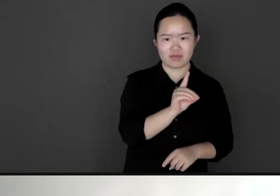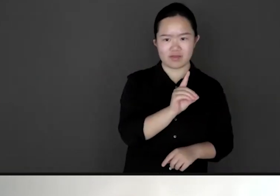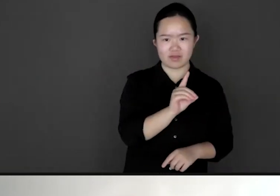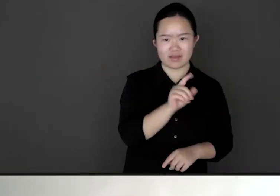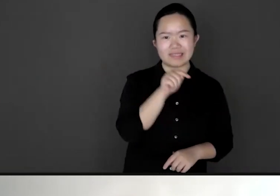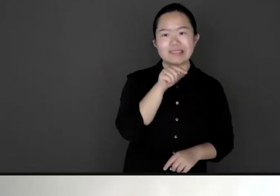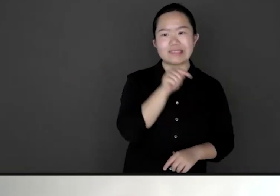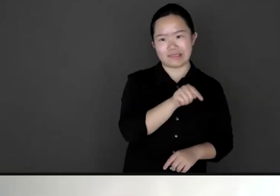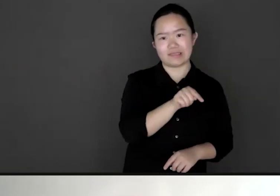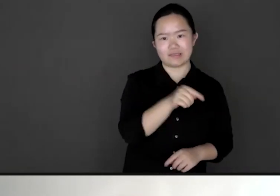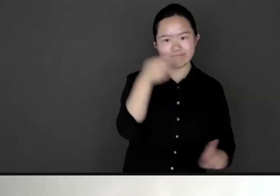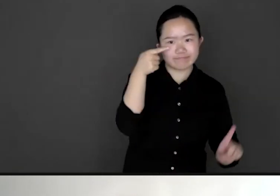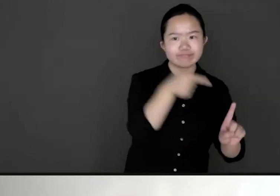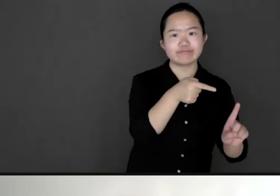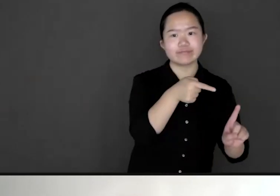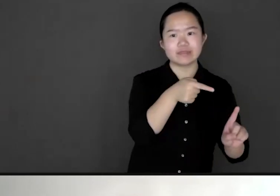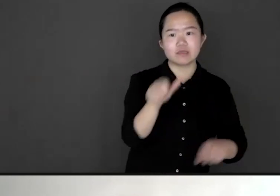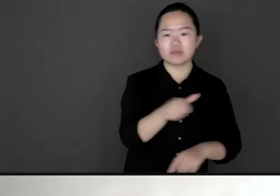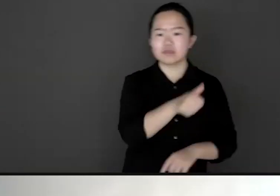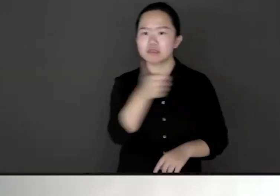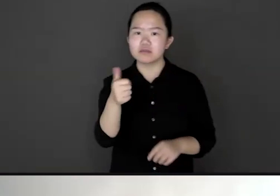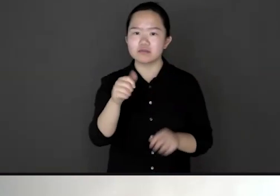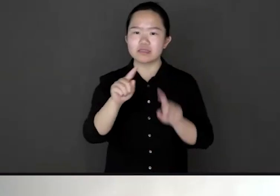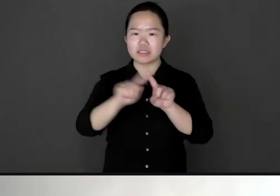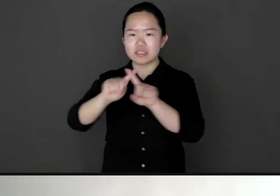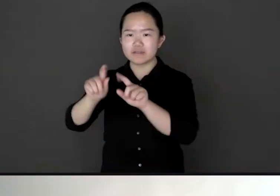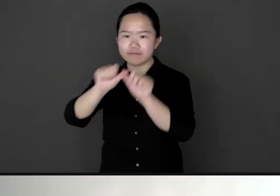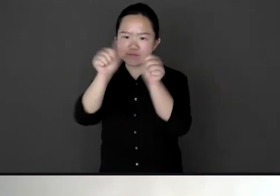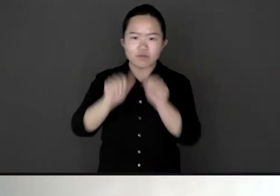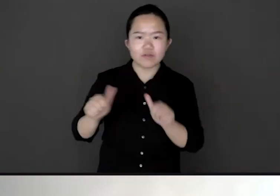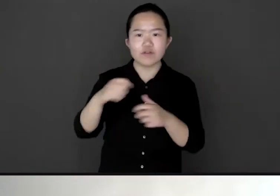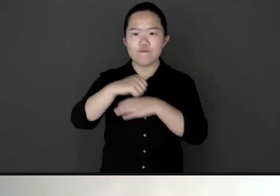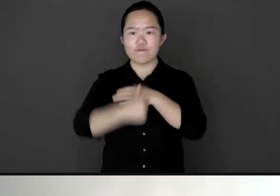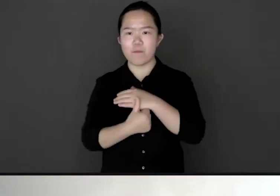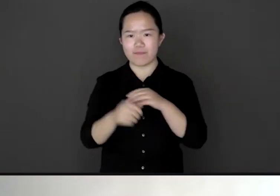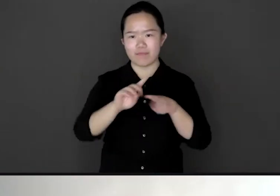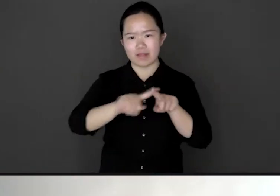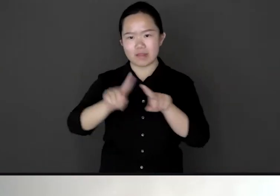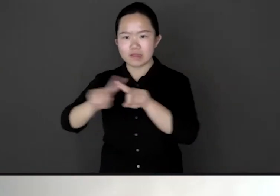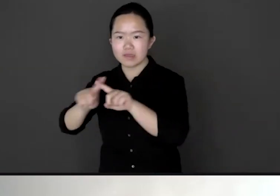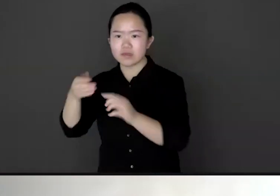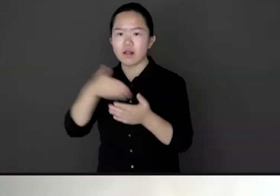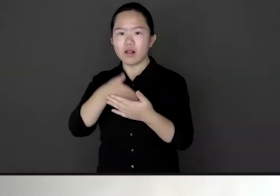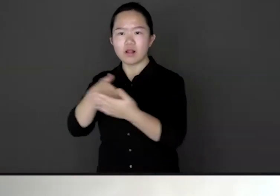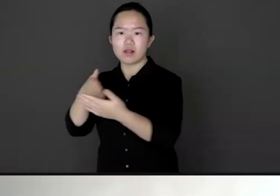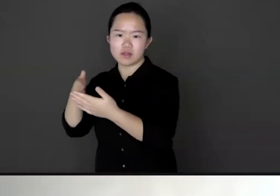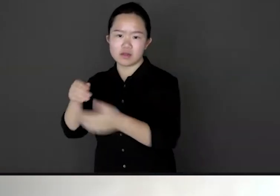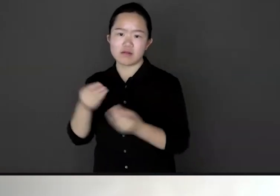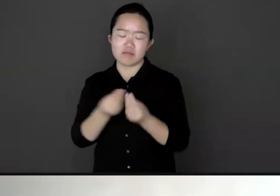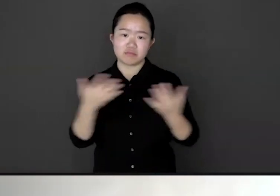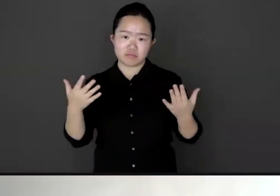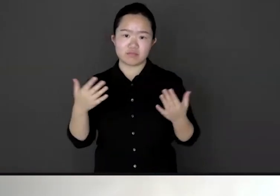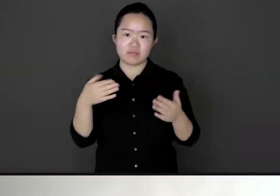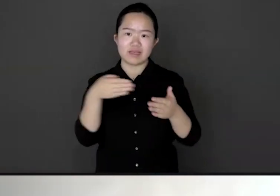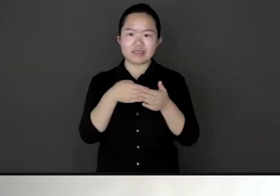And I think that's the problem. So the document problem is never going to go away, as far as I see. Automation is going to make it better. I can tell